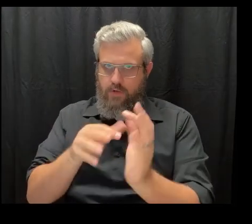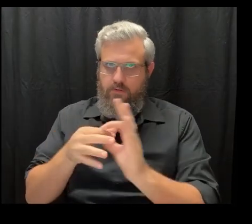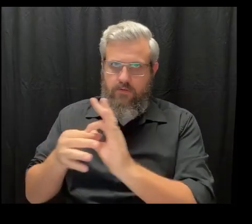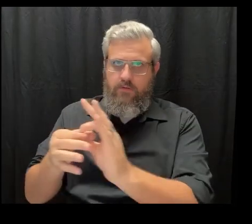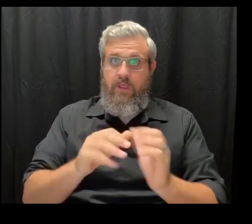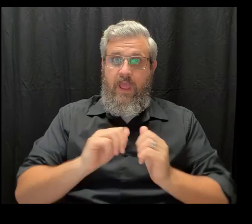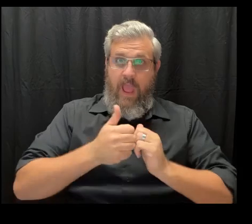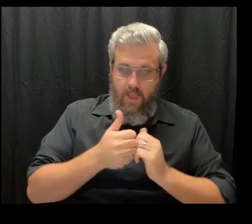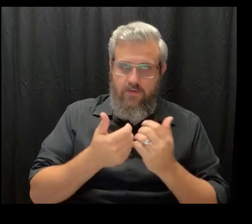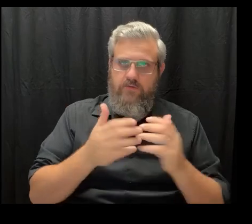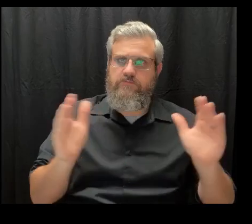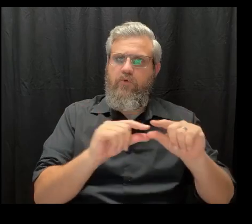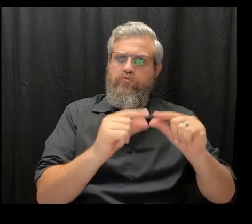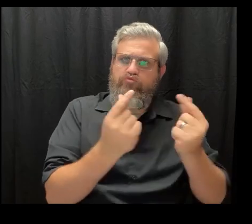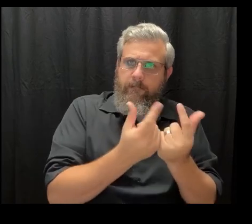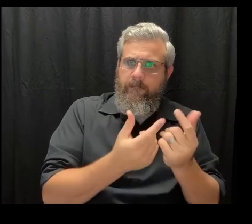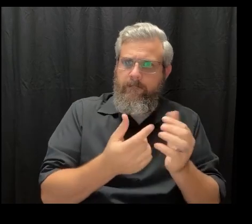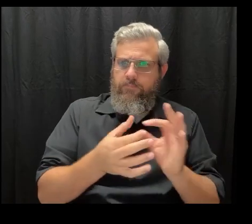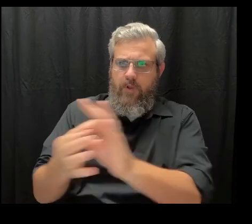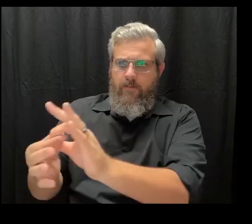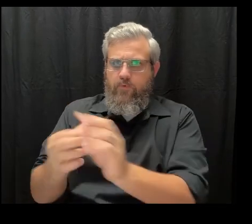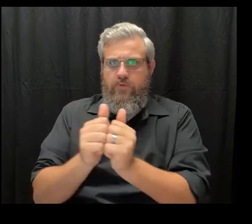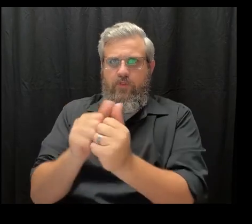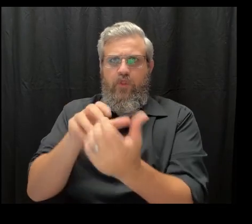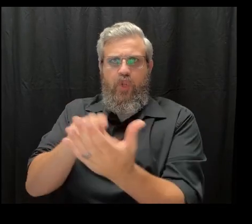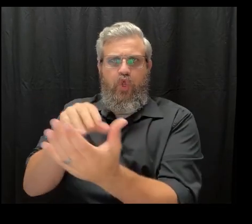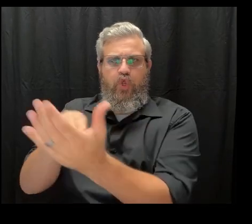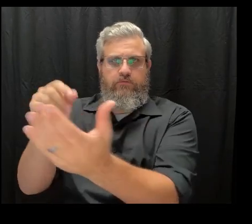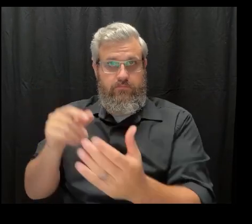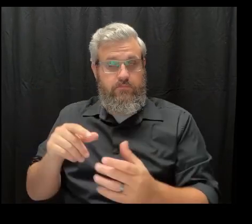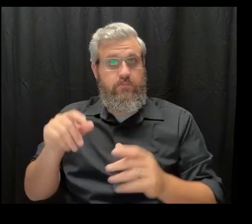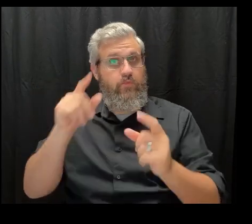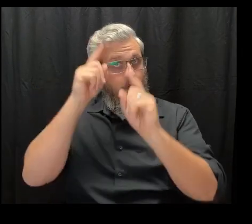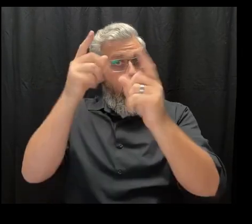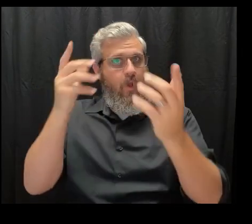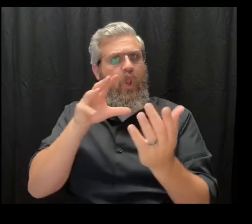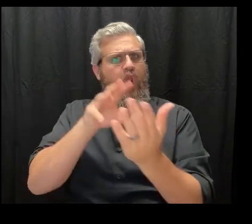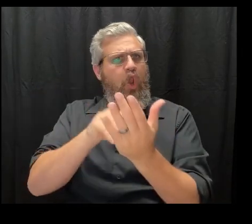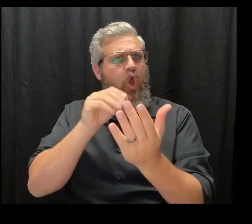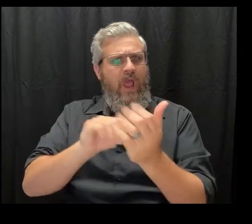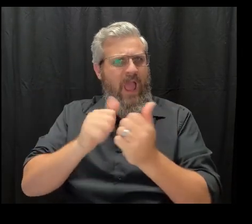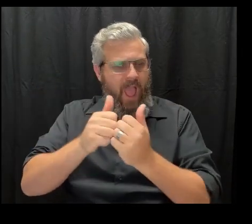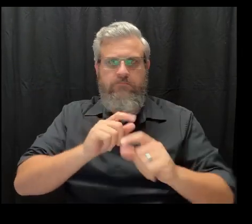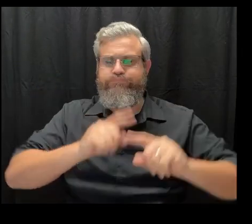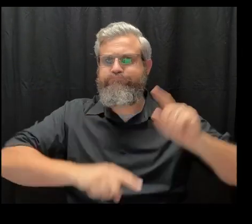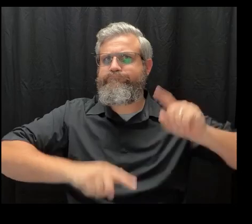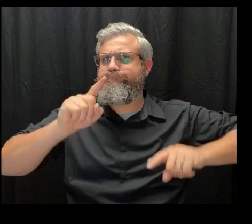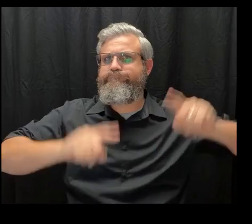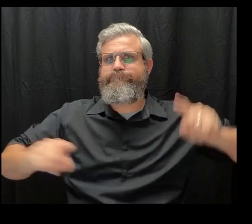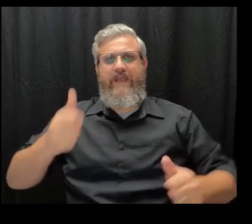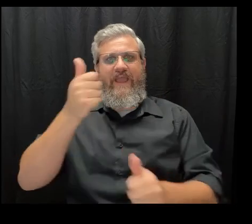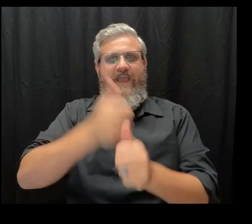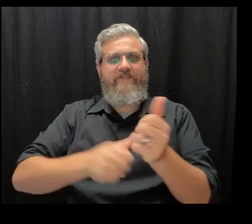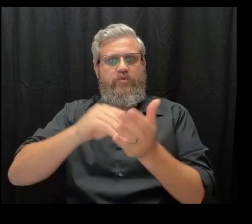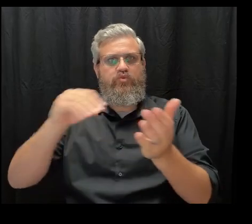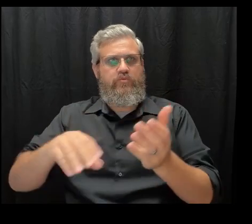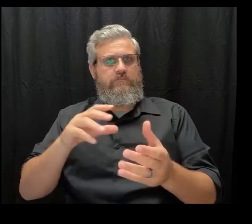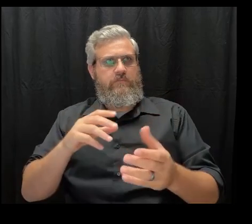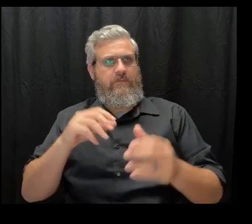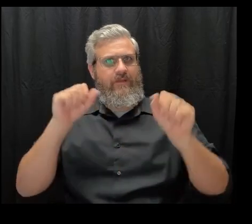tasks. The goal is to make learning dynamic and inclusive so that every student has a way to contribute.